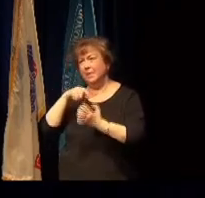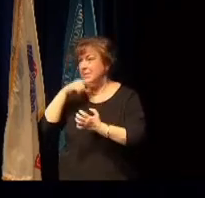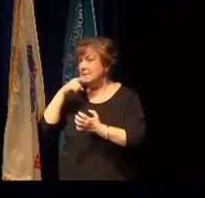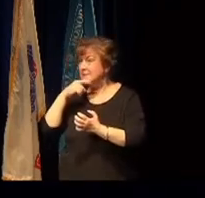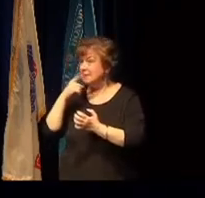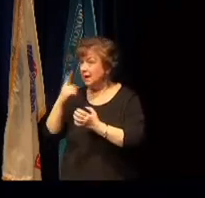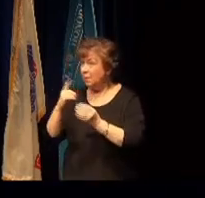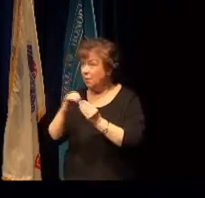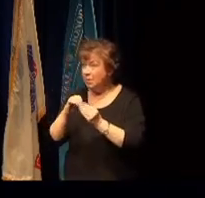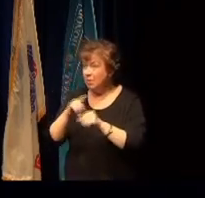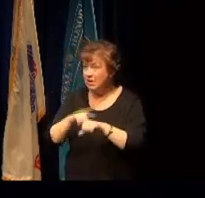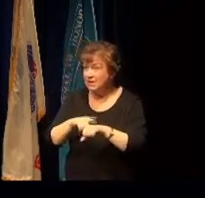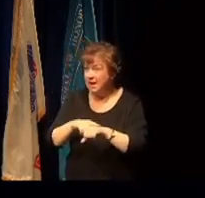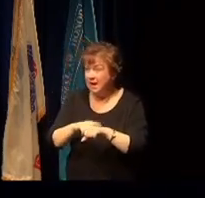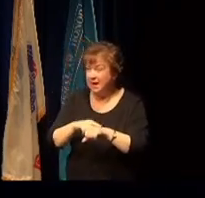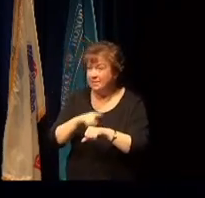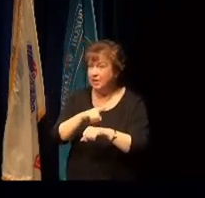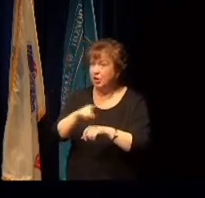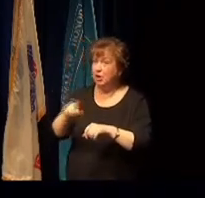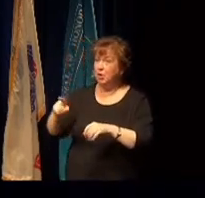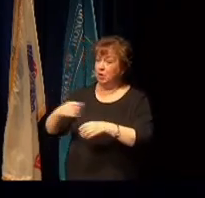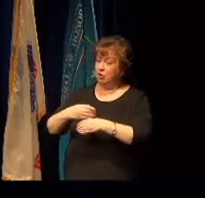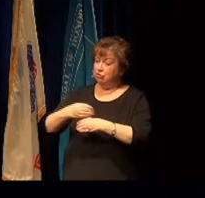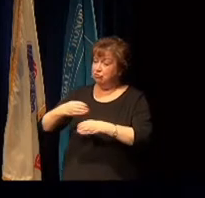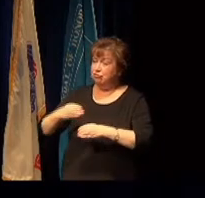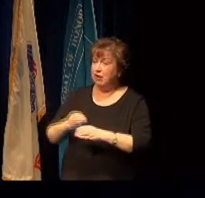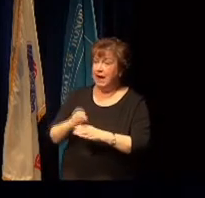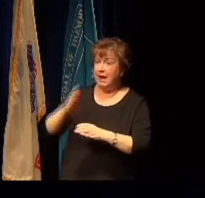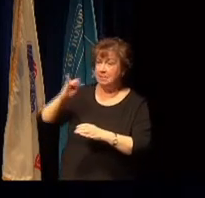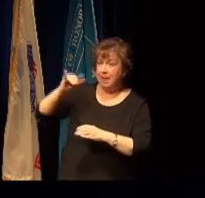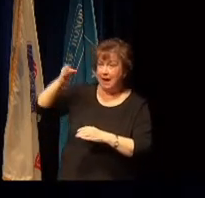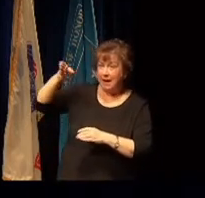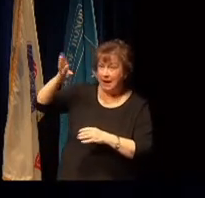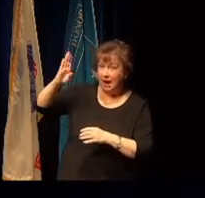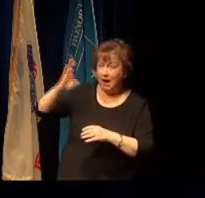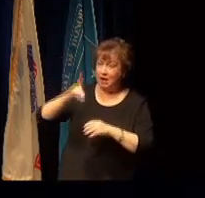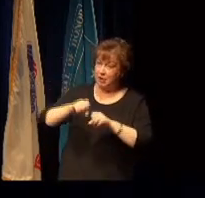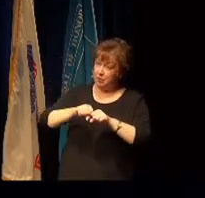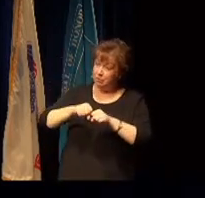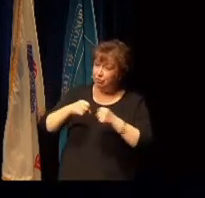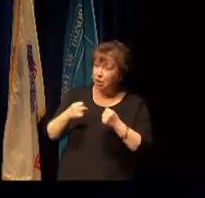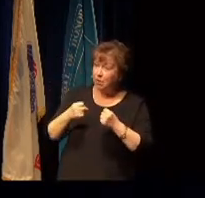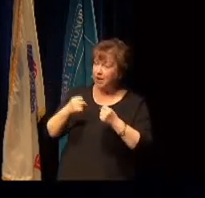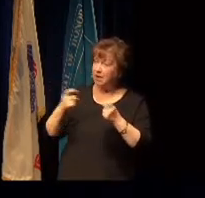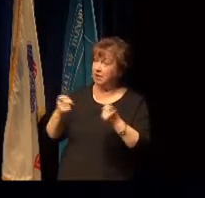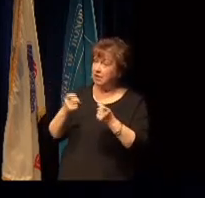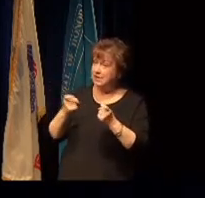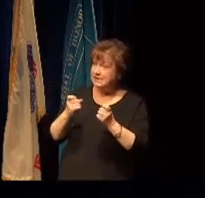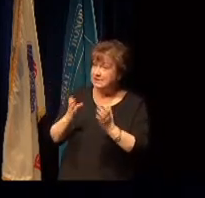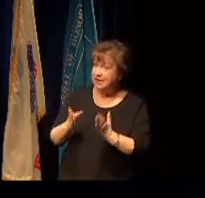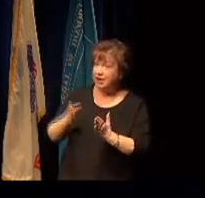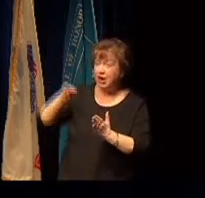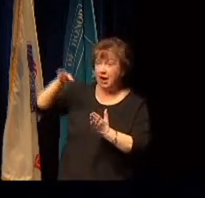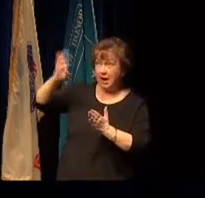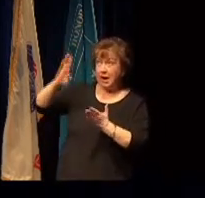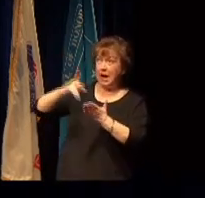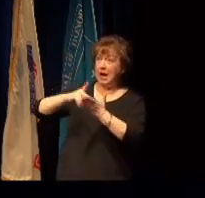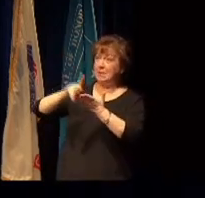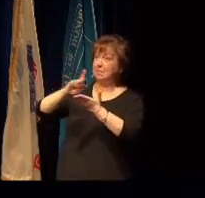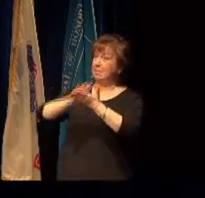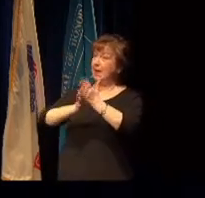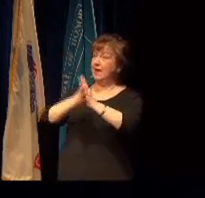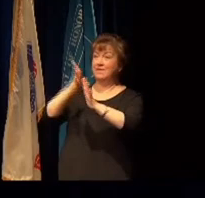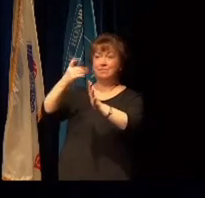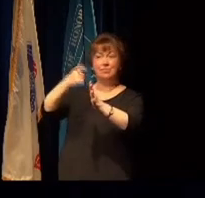time. You're a creation of God. You are broken. You are a sinner. And God has paid the price to save you and forgive